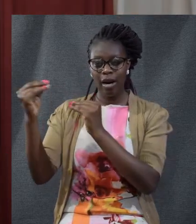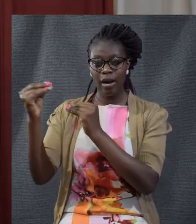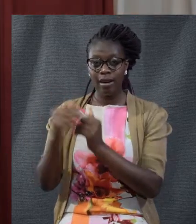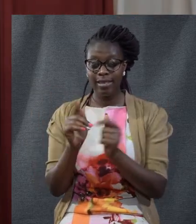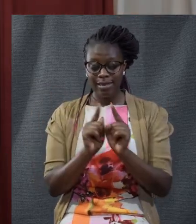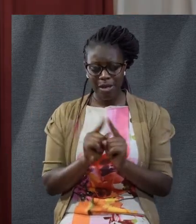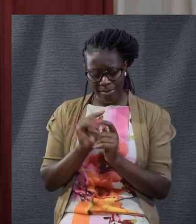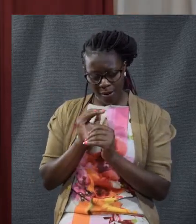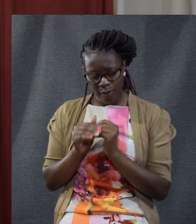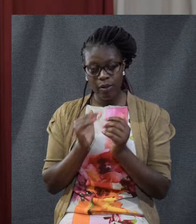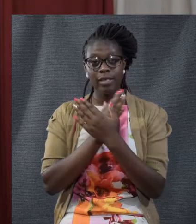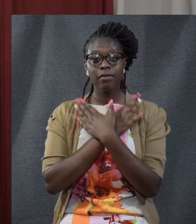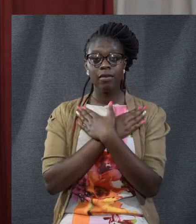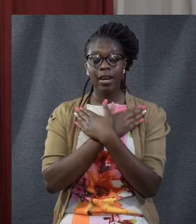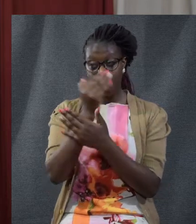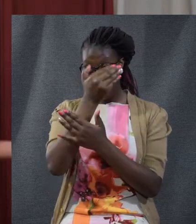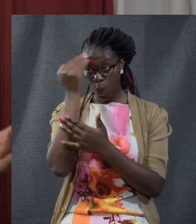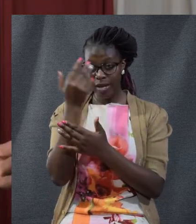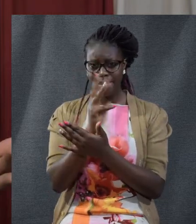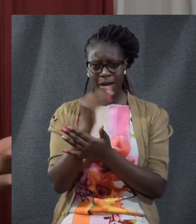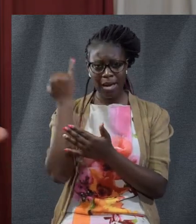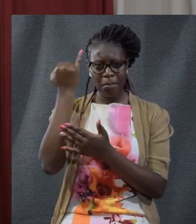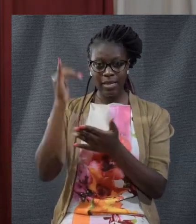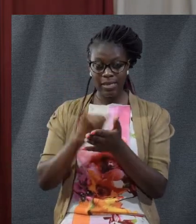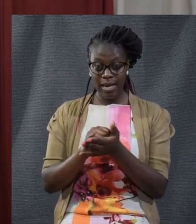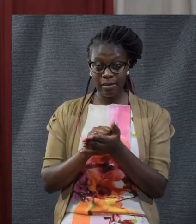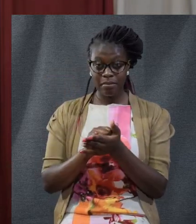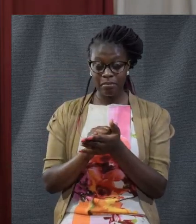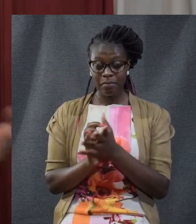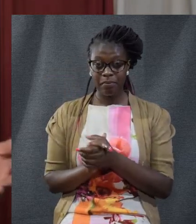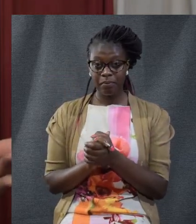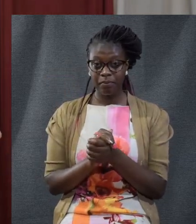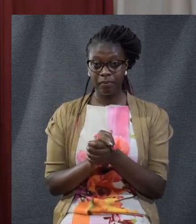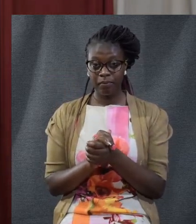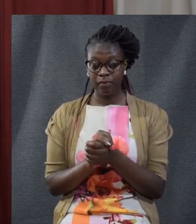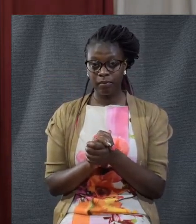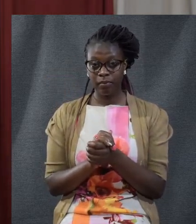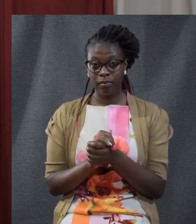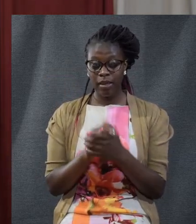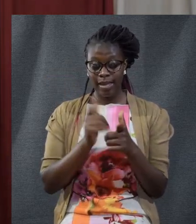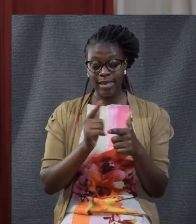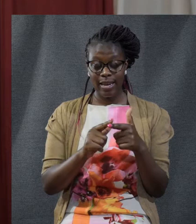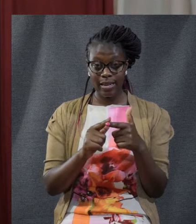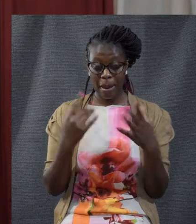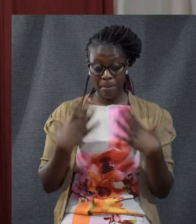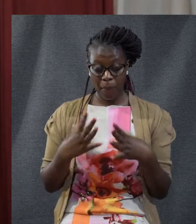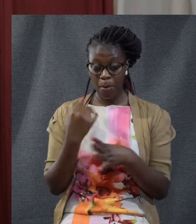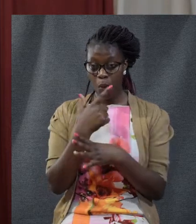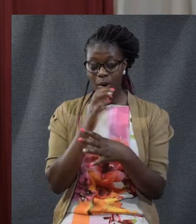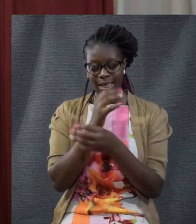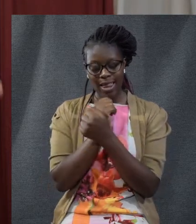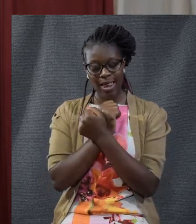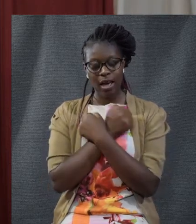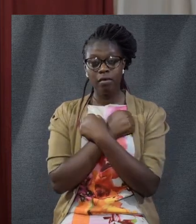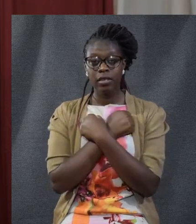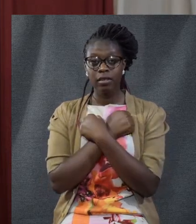away. Even the closest friends forgotten him, imagine, had forgot him. Then those that